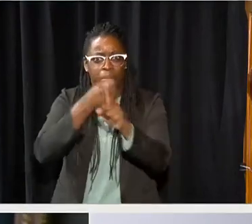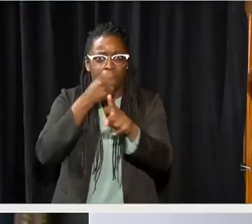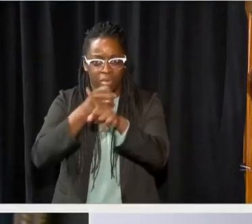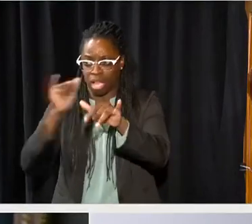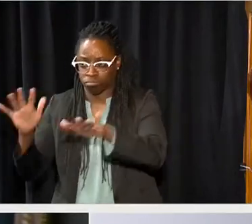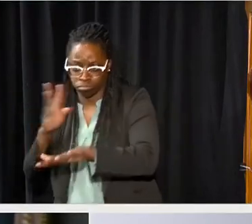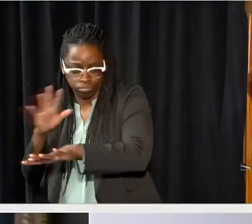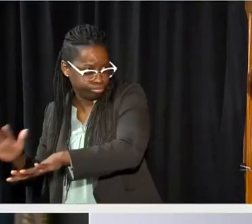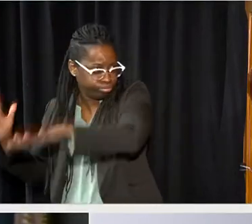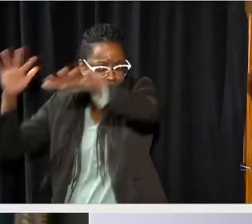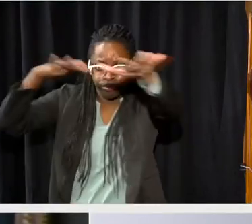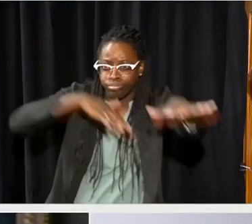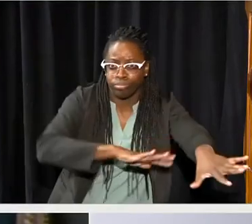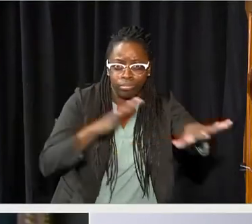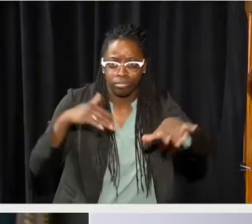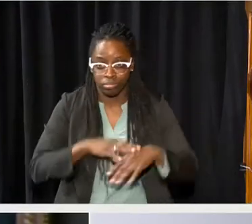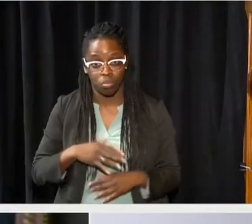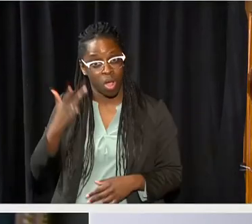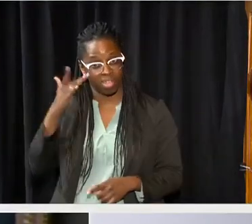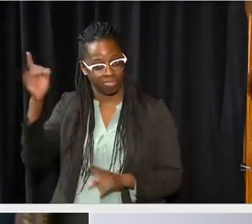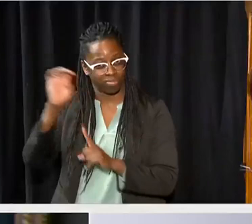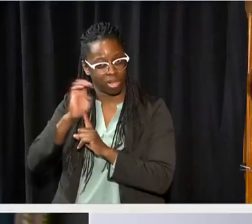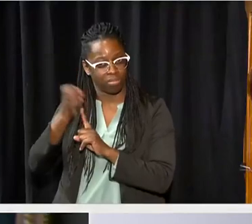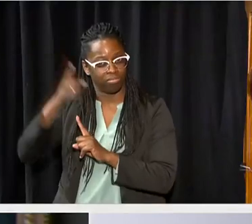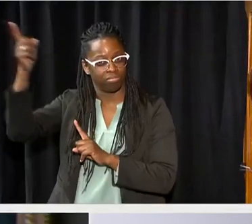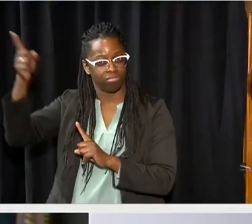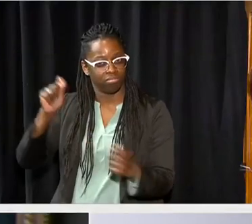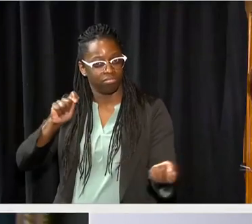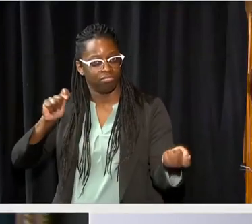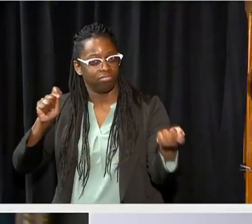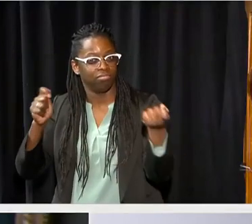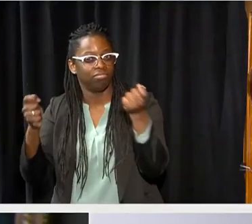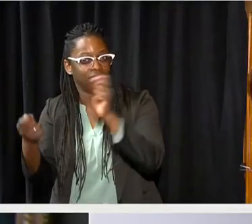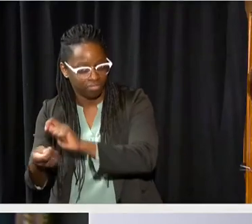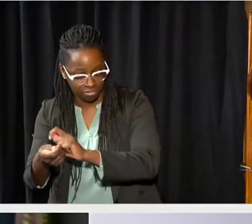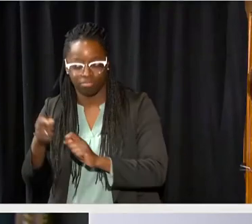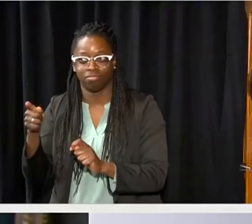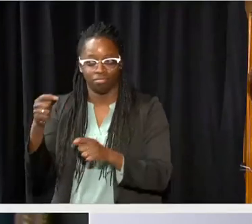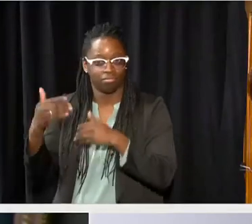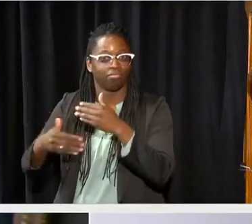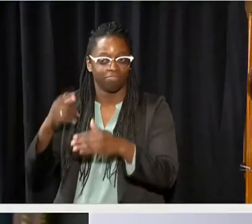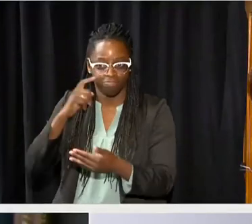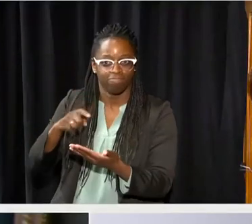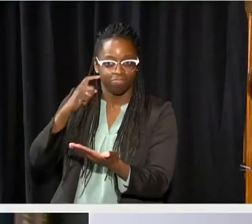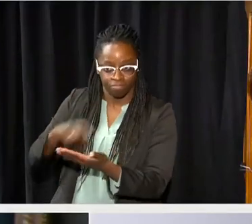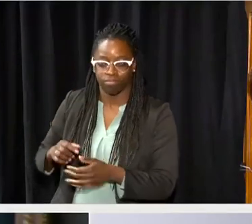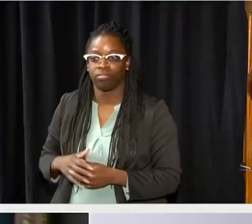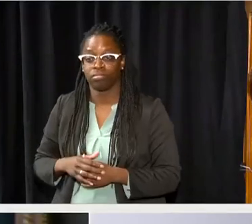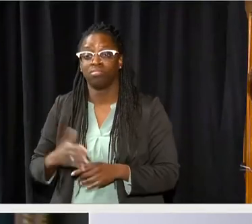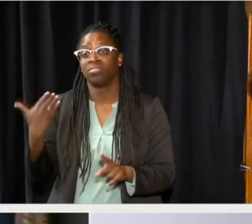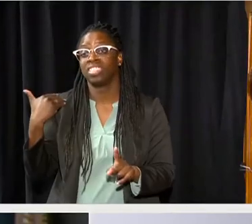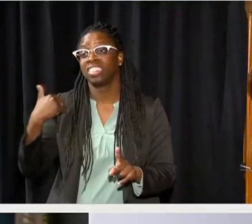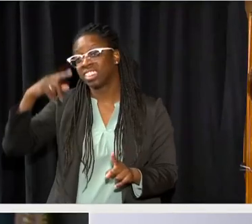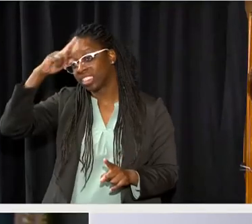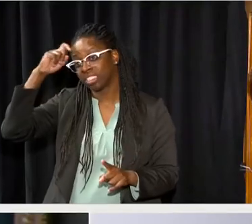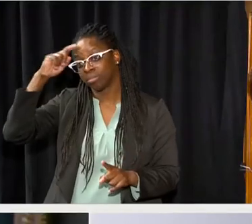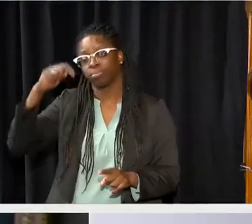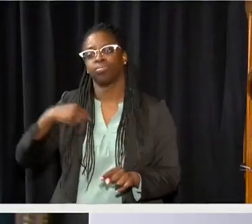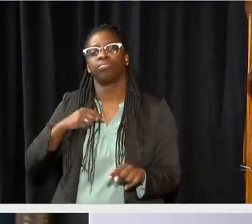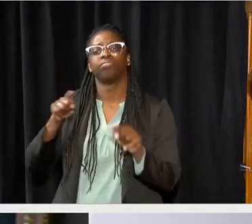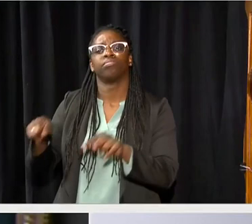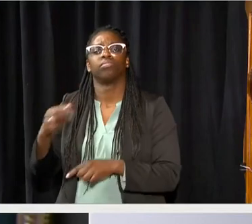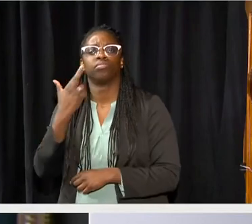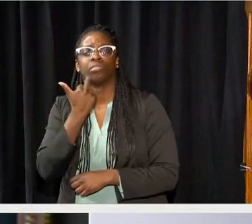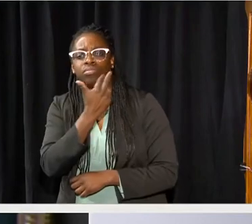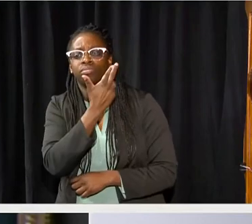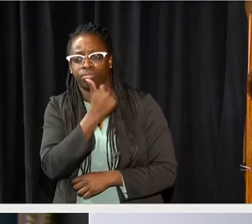with unprecedented damage. In August, I stood in the kitchen of a